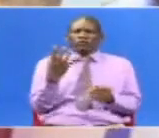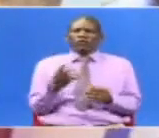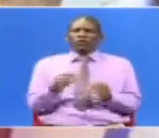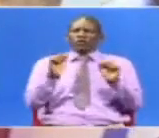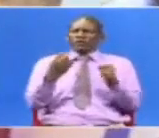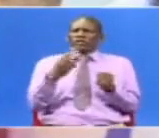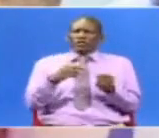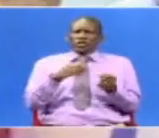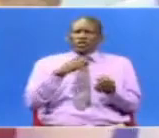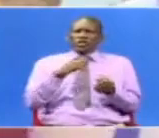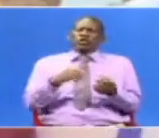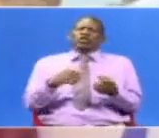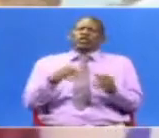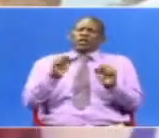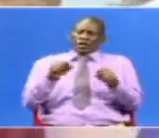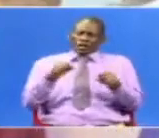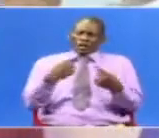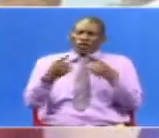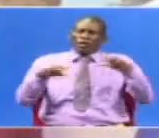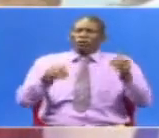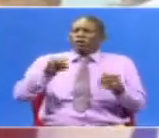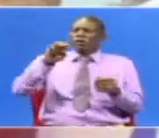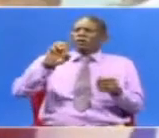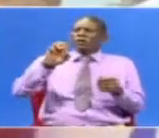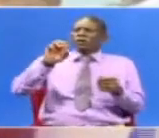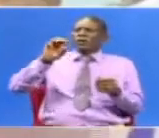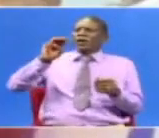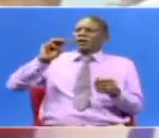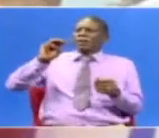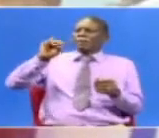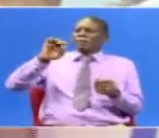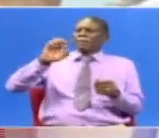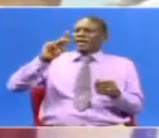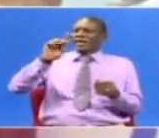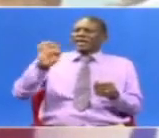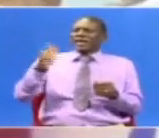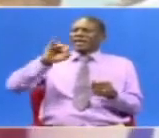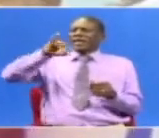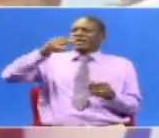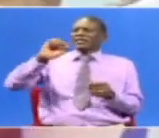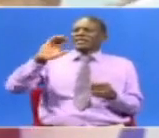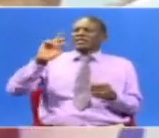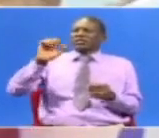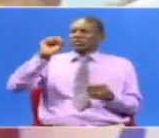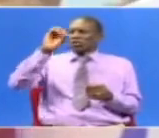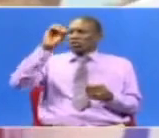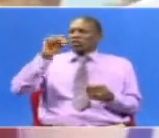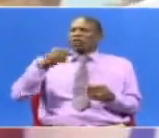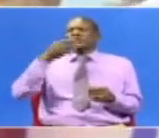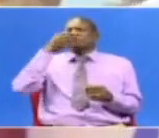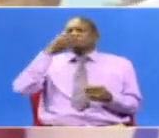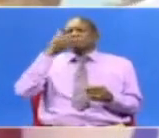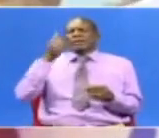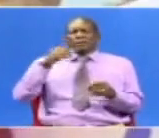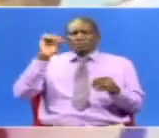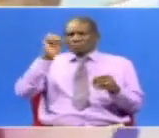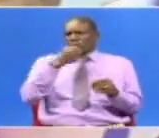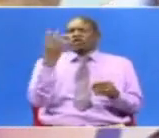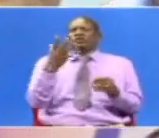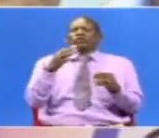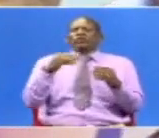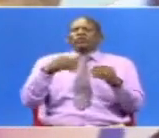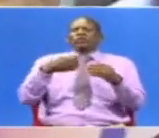talk about Michael Jackson. He was more beautiful before he did all that plastic surgery. So with my big nose, I think I'm